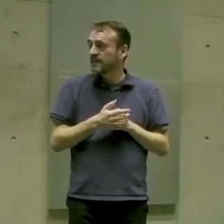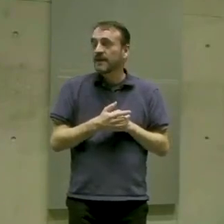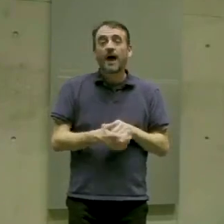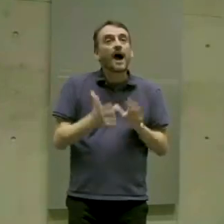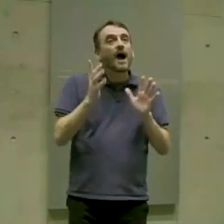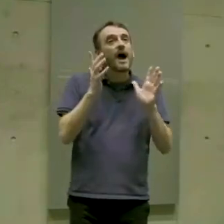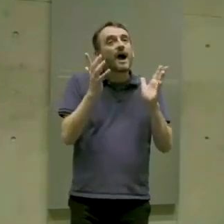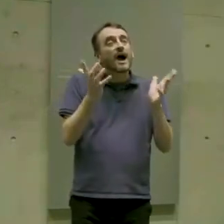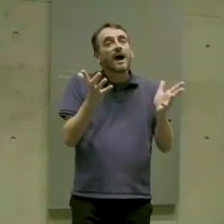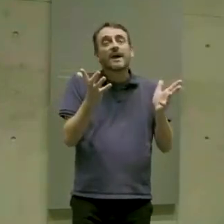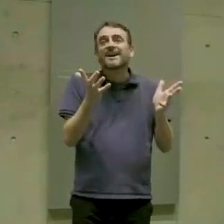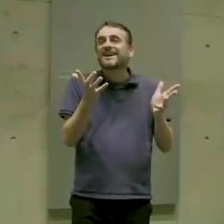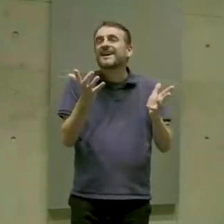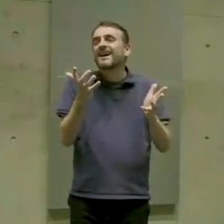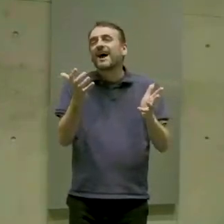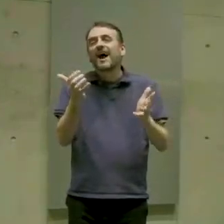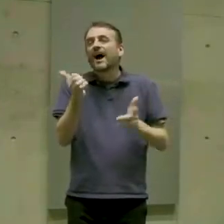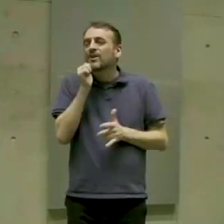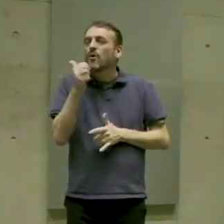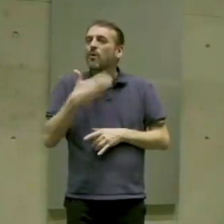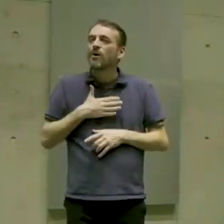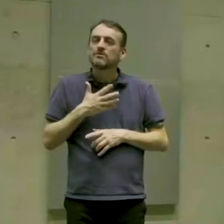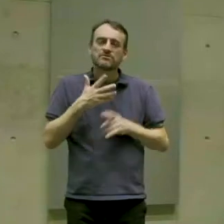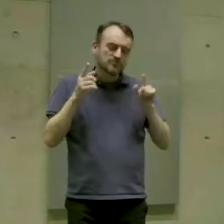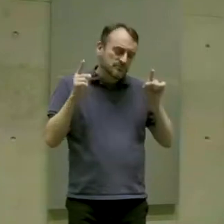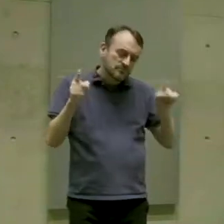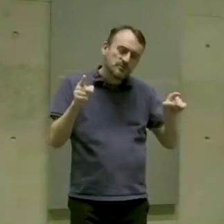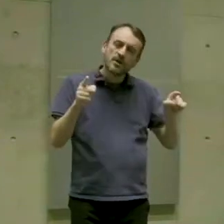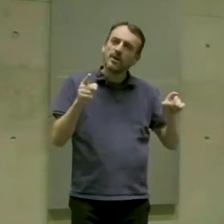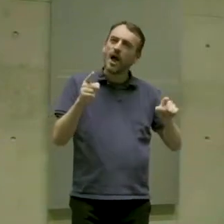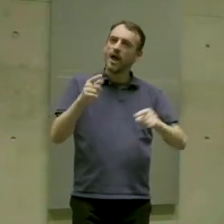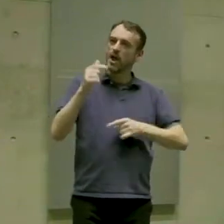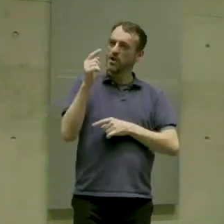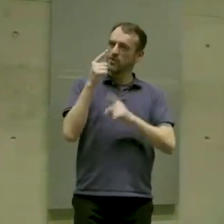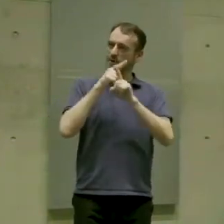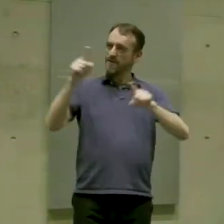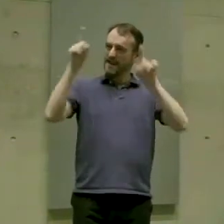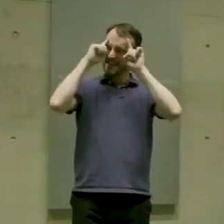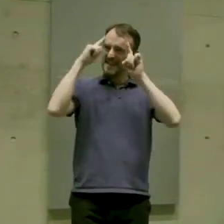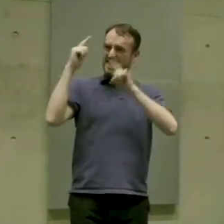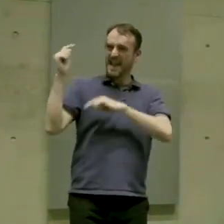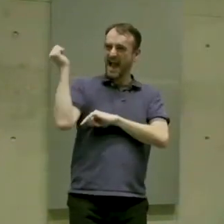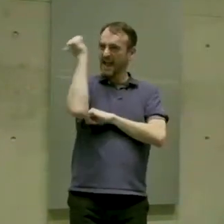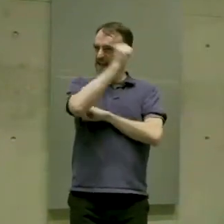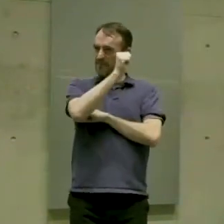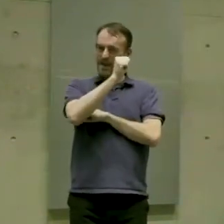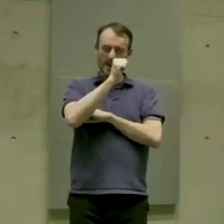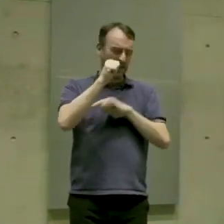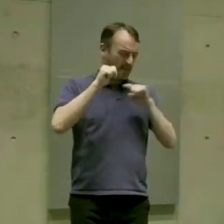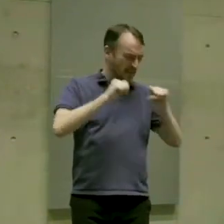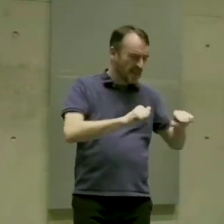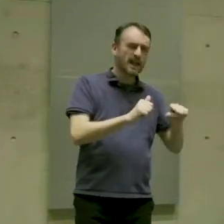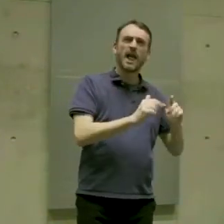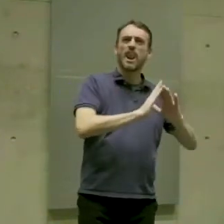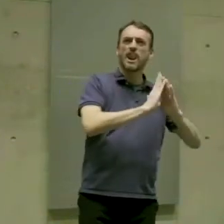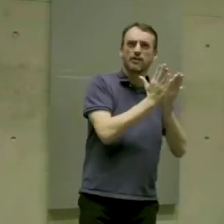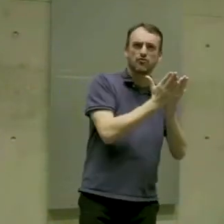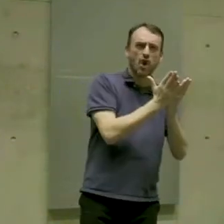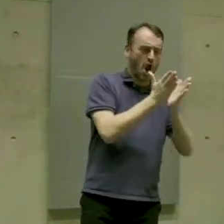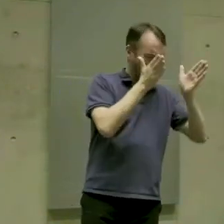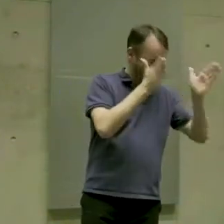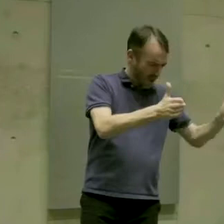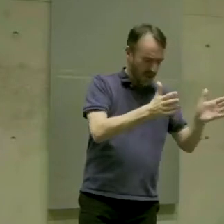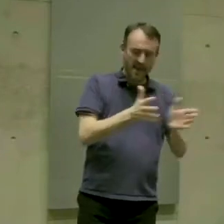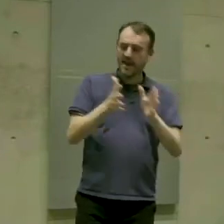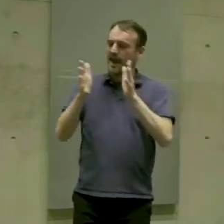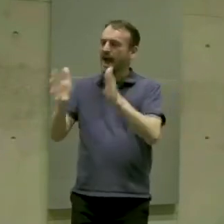said literature and games. They opened a gulf between two libraries, one well-stocked, one fresh.